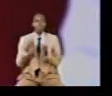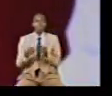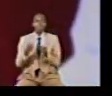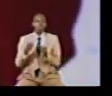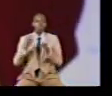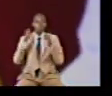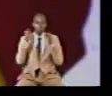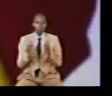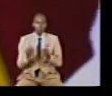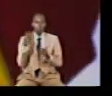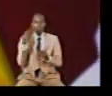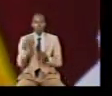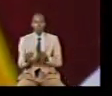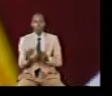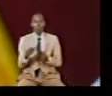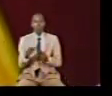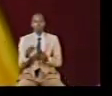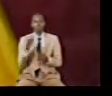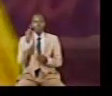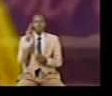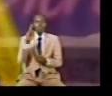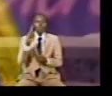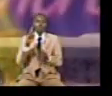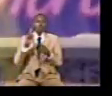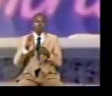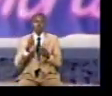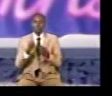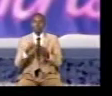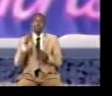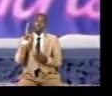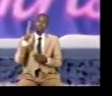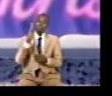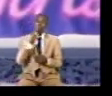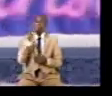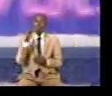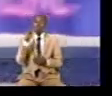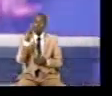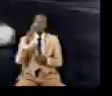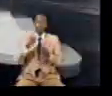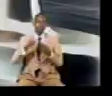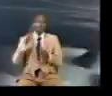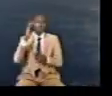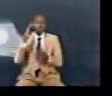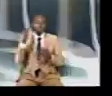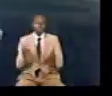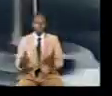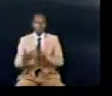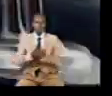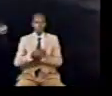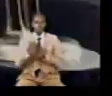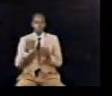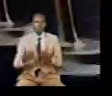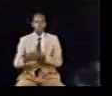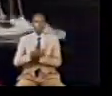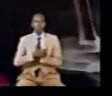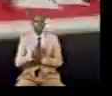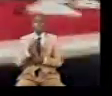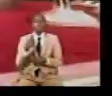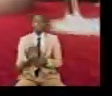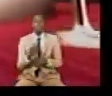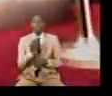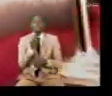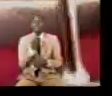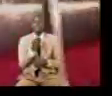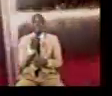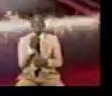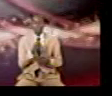one to testify. Be the one to testify today. Today the red carpet is open